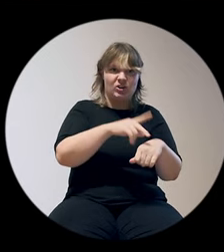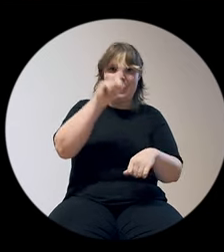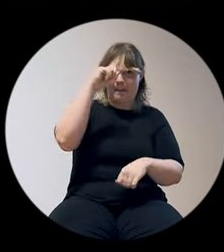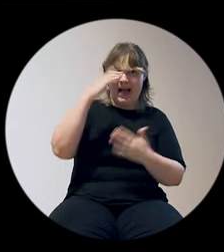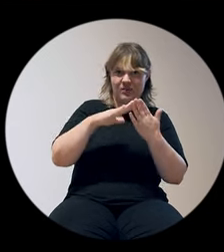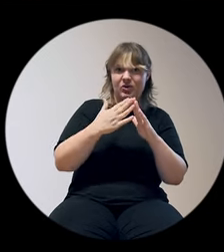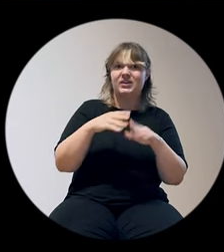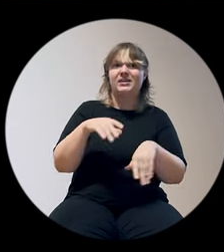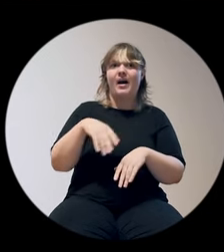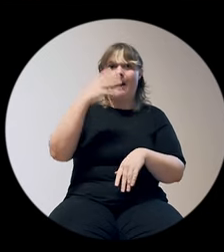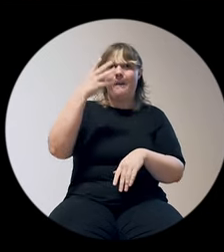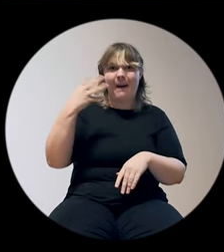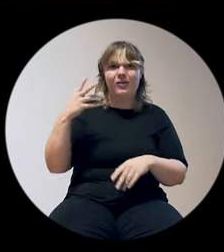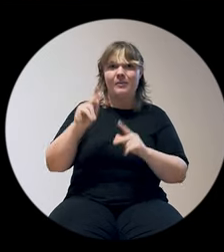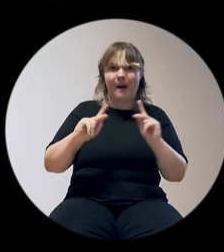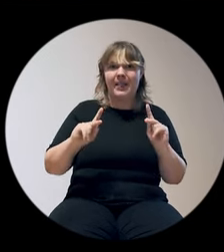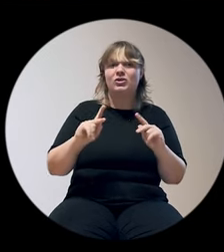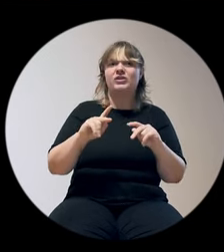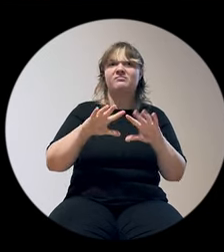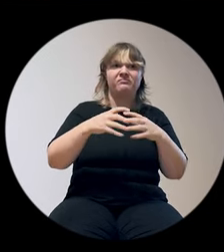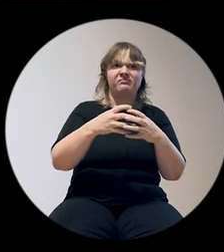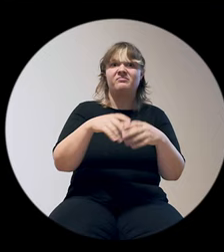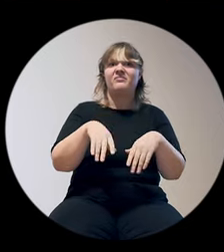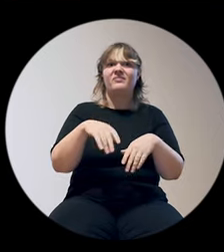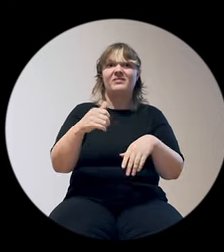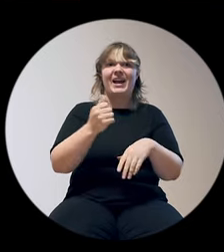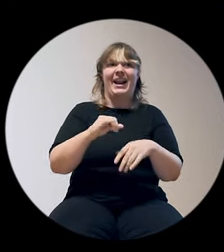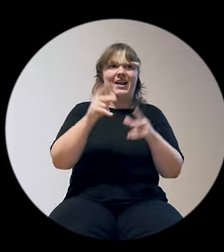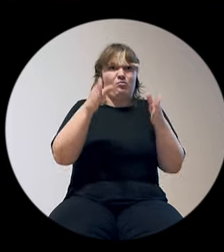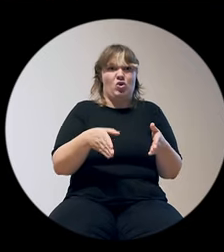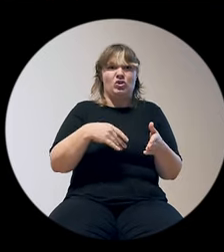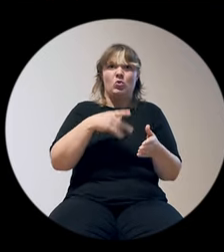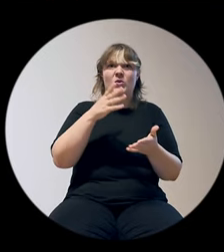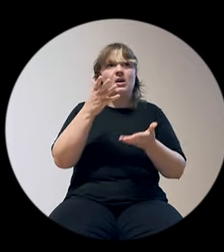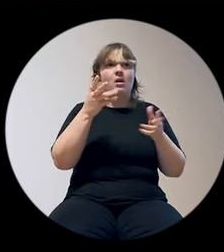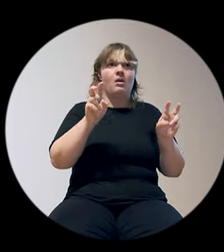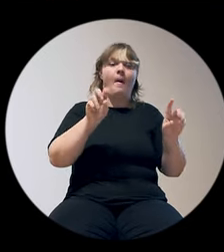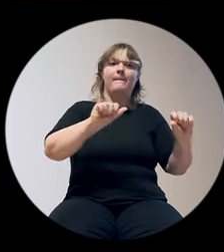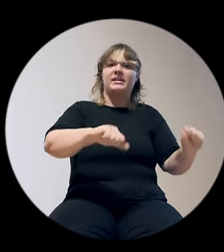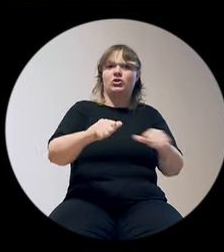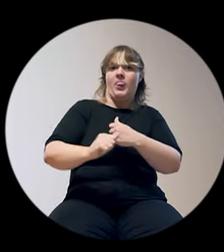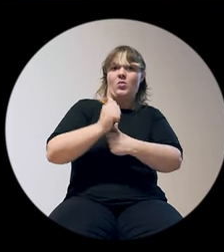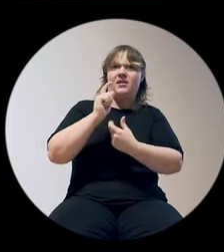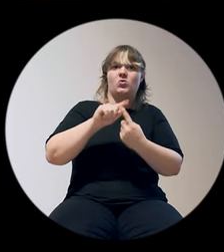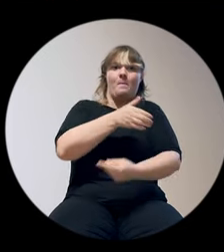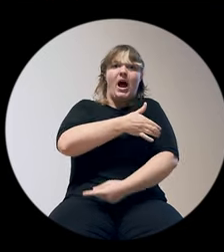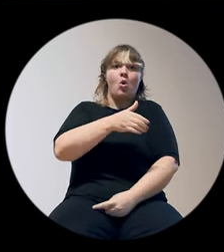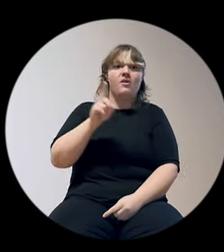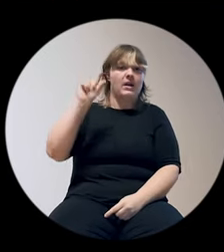nations, migrant populations, and any community of individual posing as a potential threat to power.